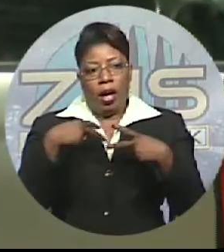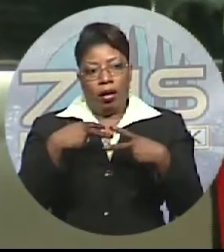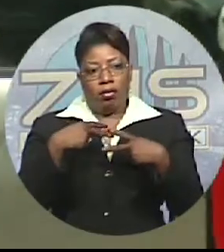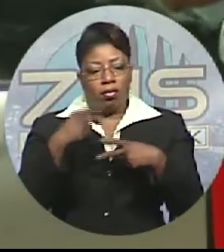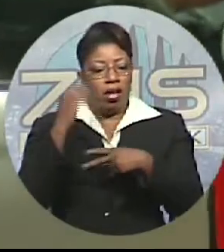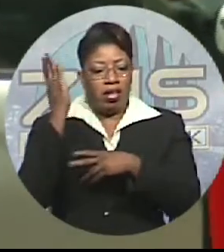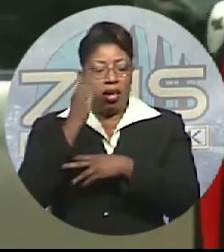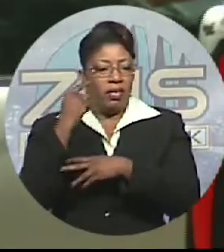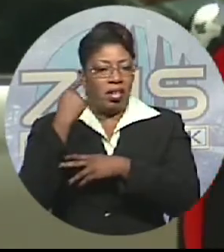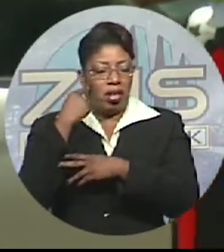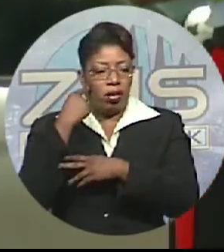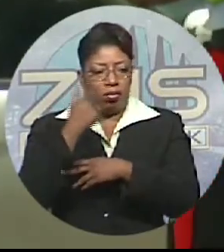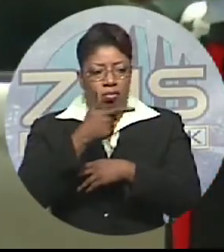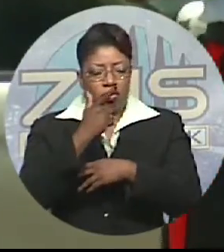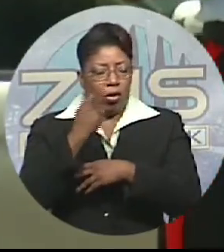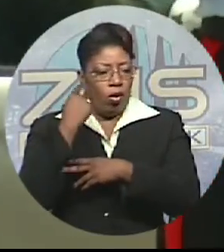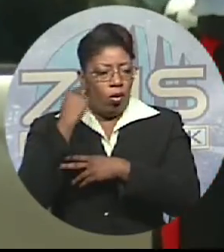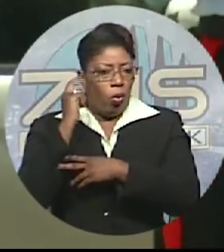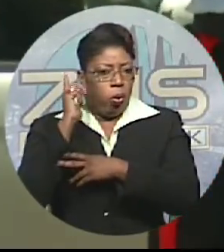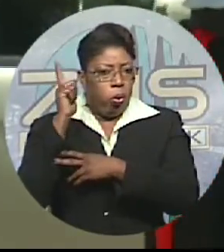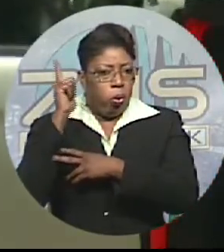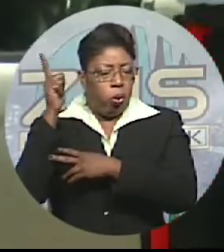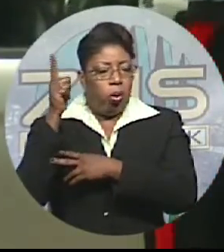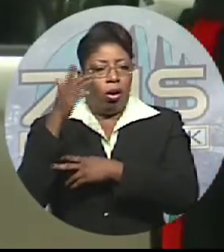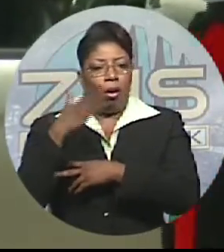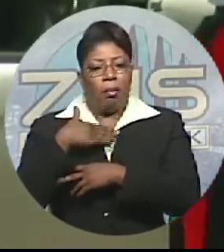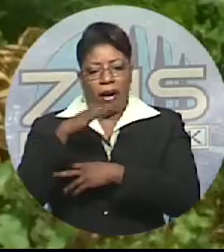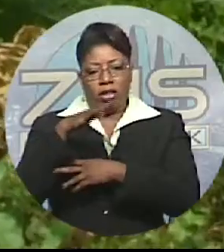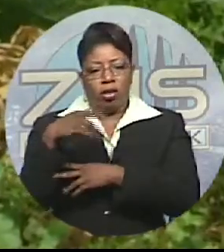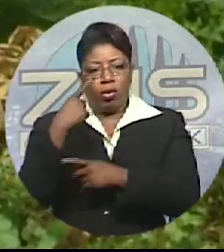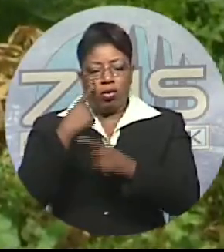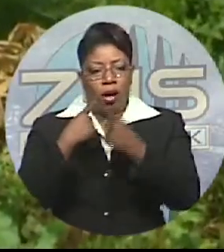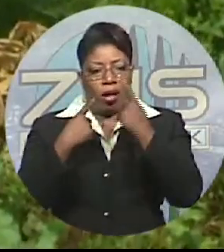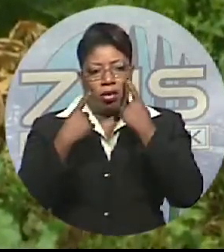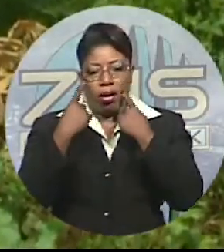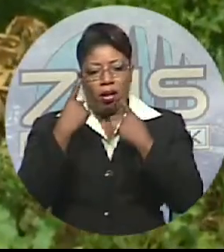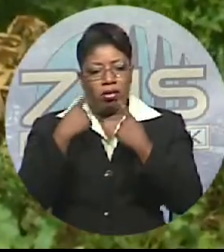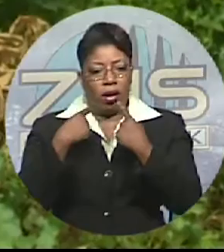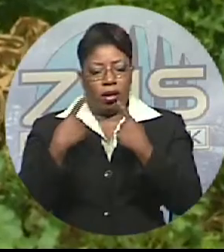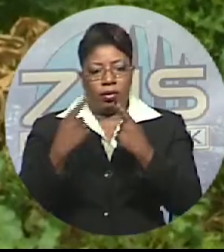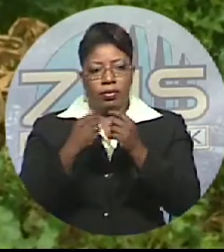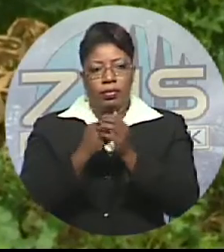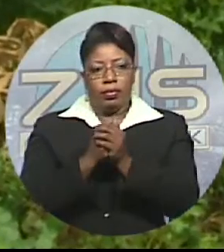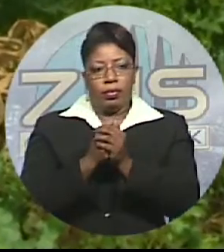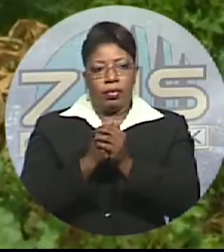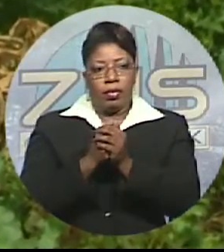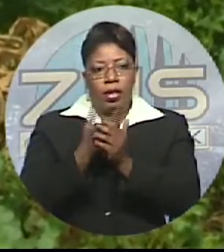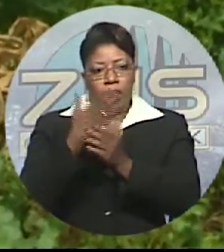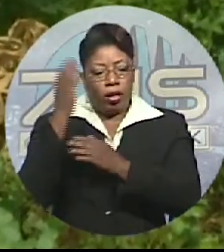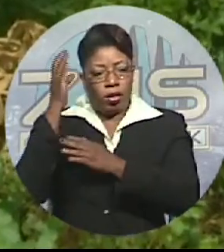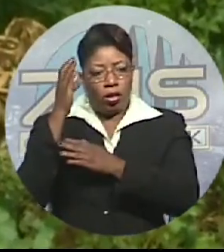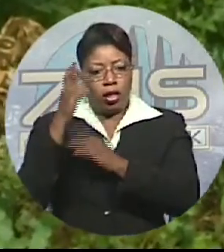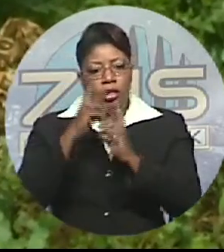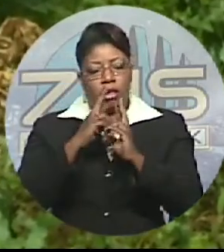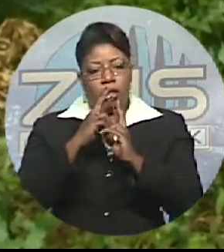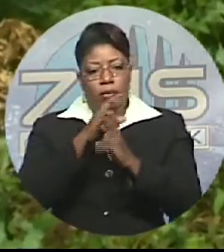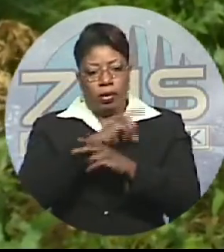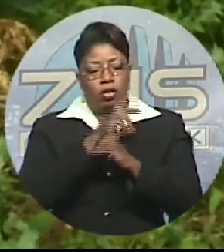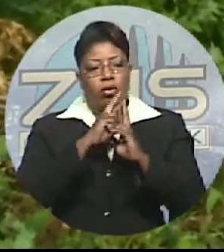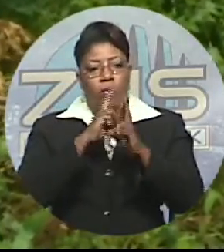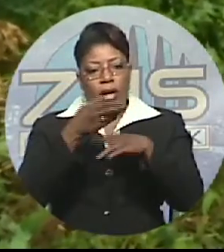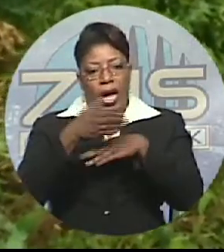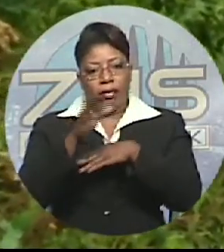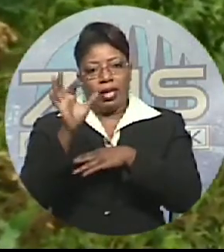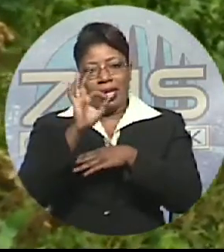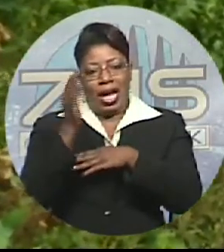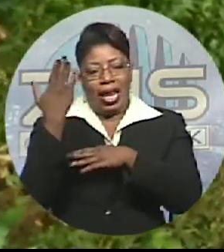loud as that gun before in my life. My kids was crying. They still crying. Their concerns came to light after police reported that shortly after 9